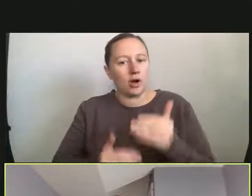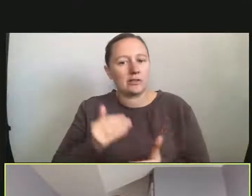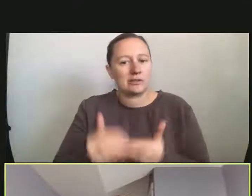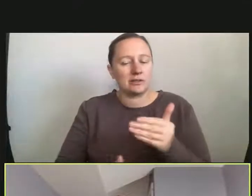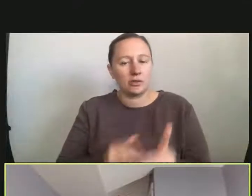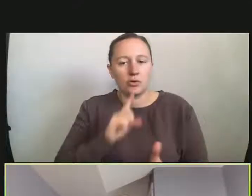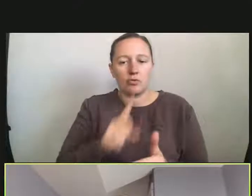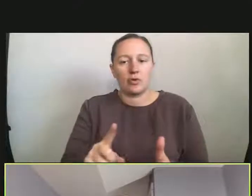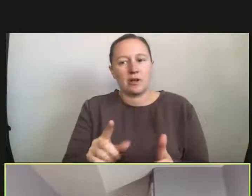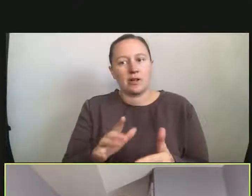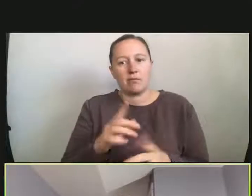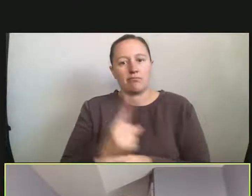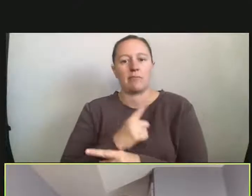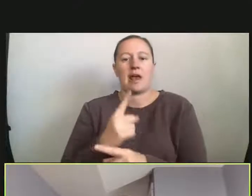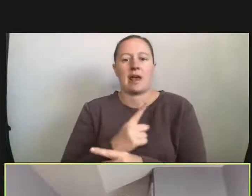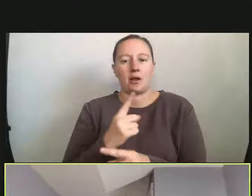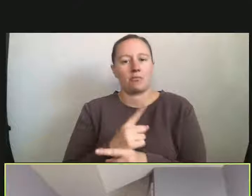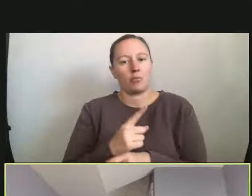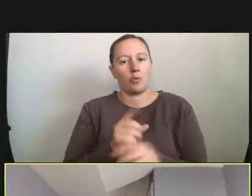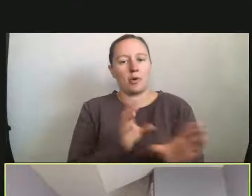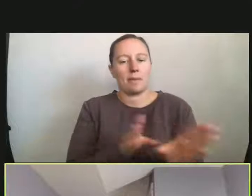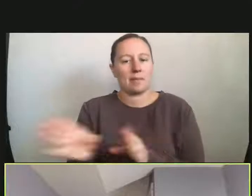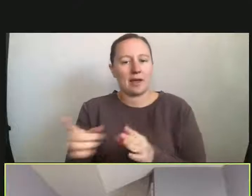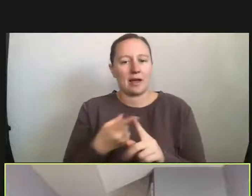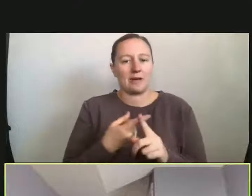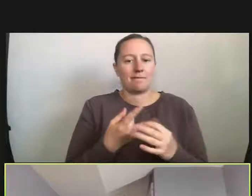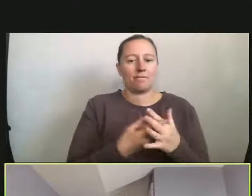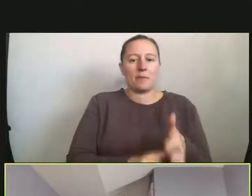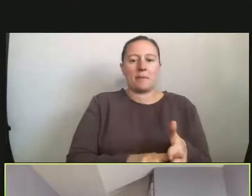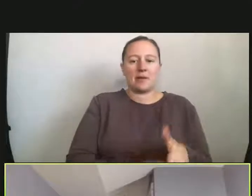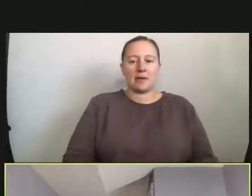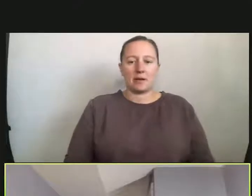really adequately planned for from the beginning.